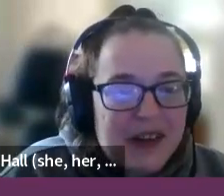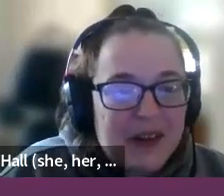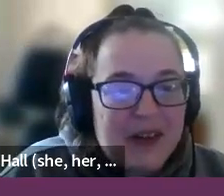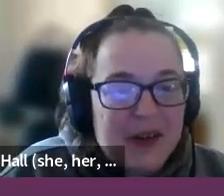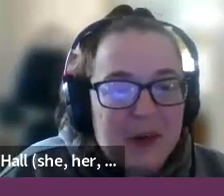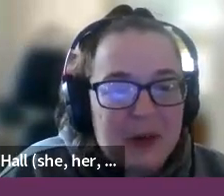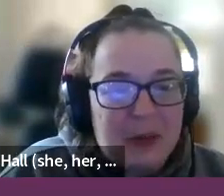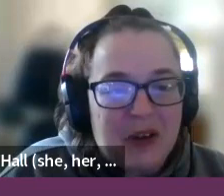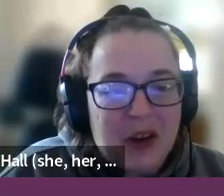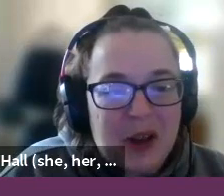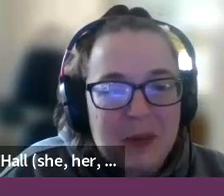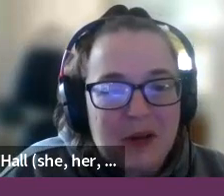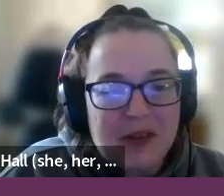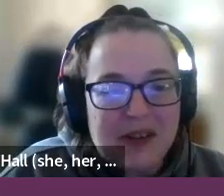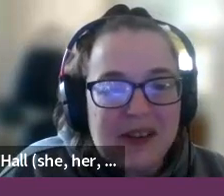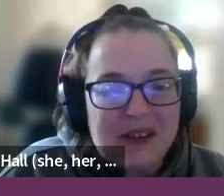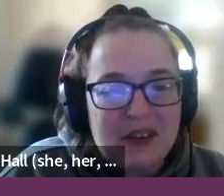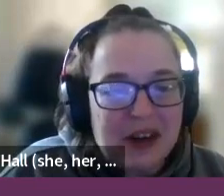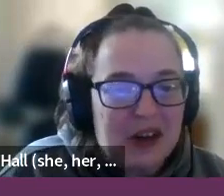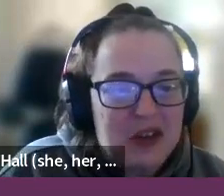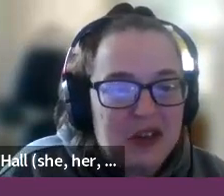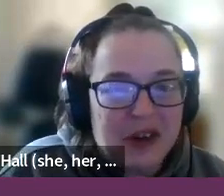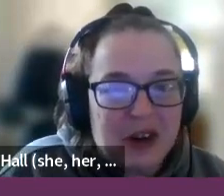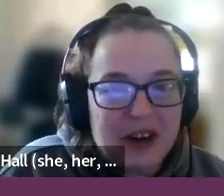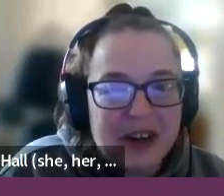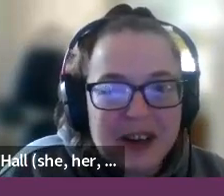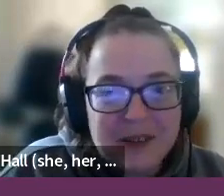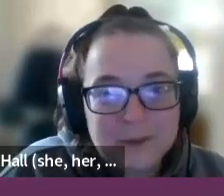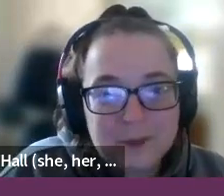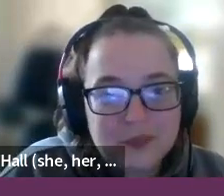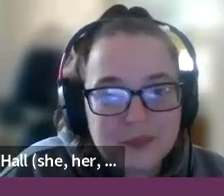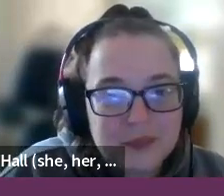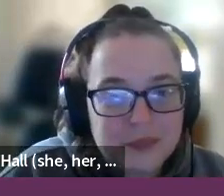Coalition, and today we're going to be talking about assistive technology for gardening.